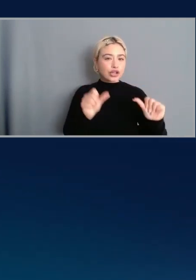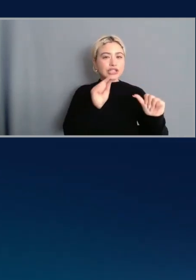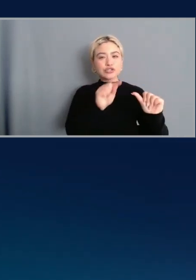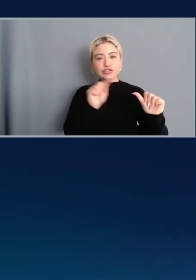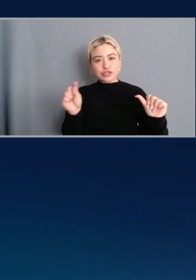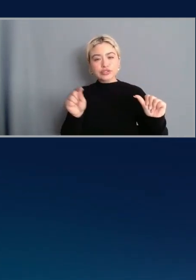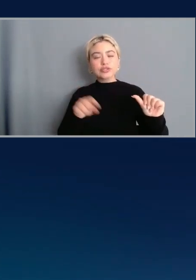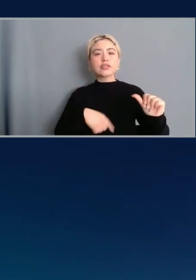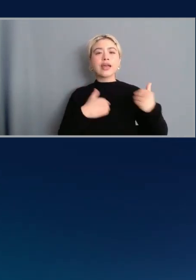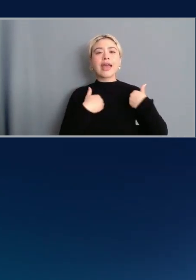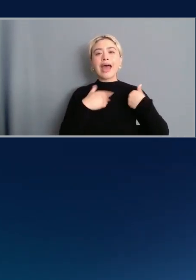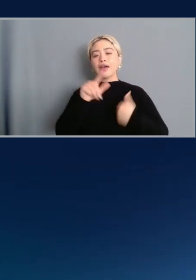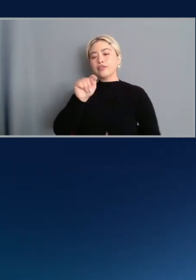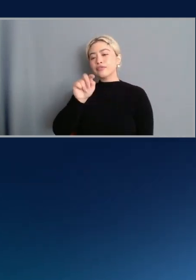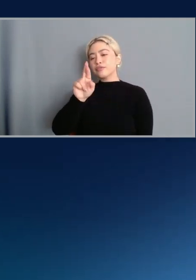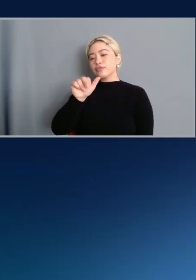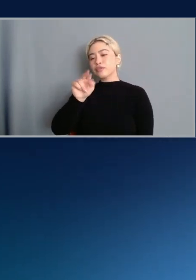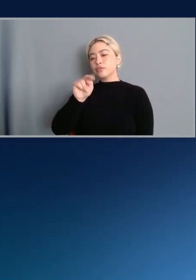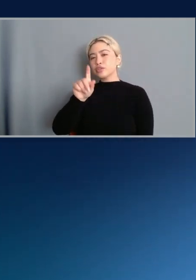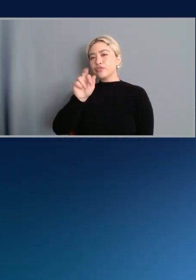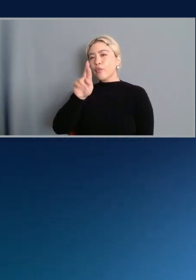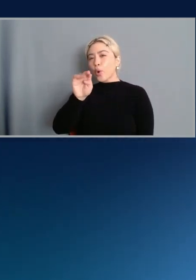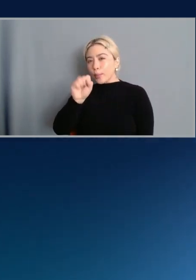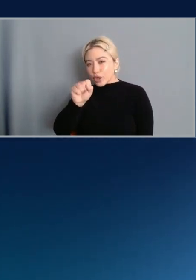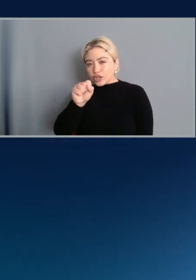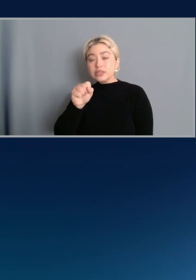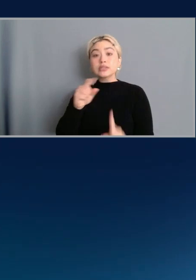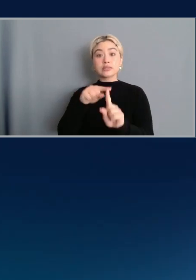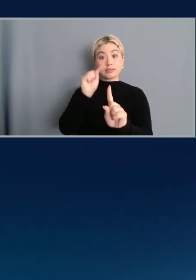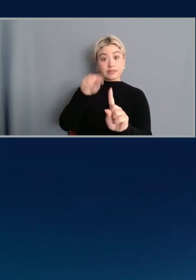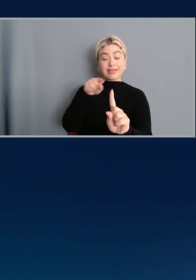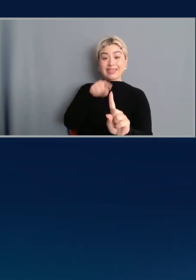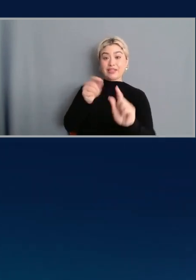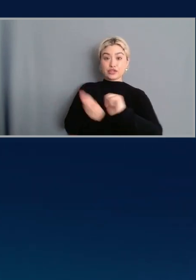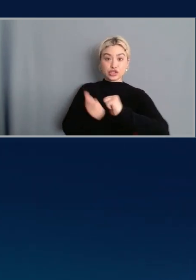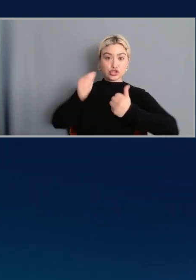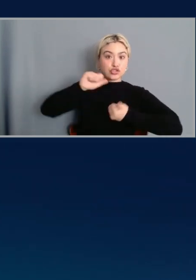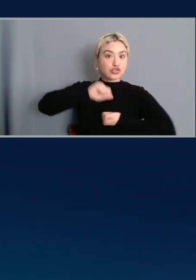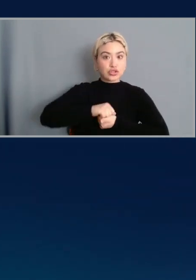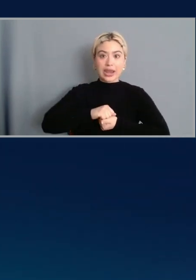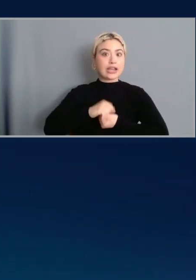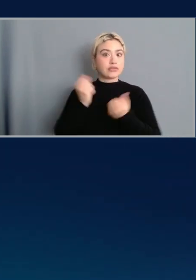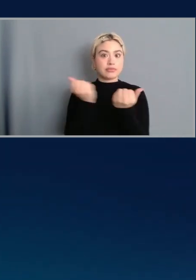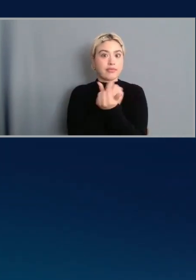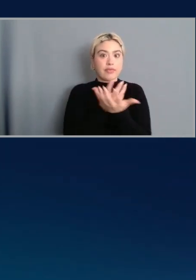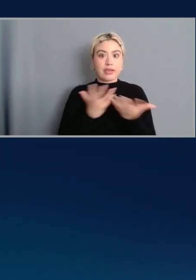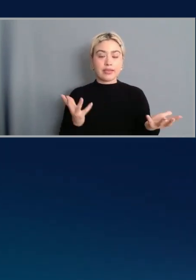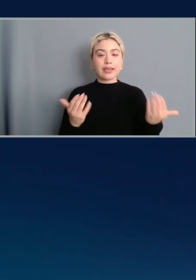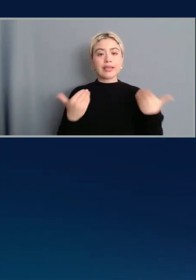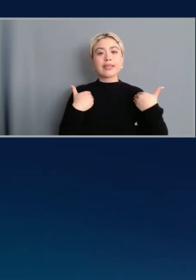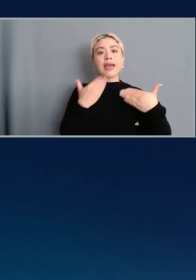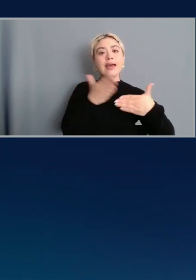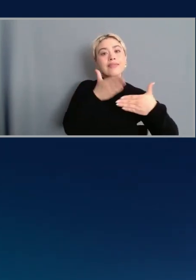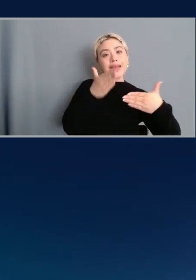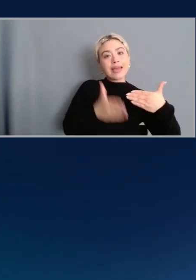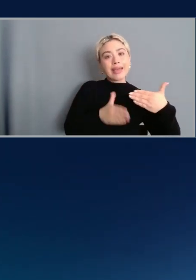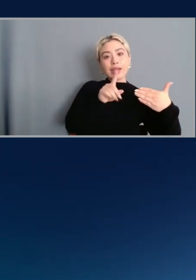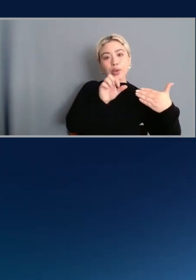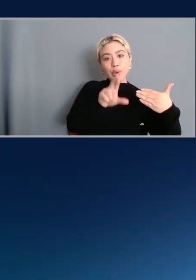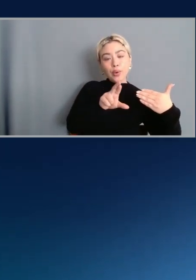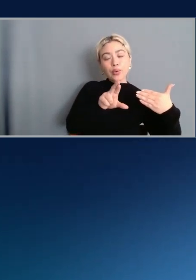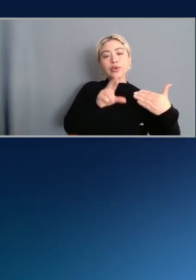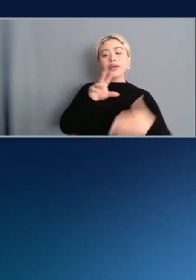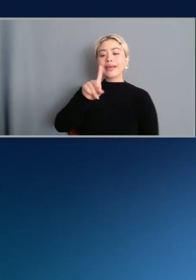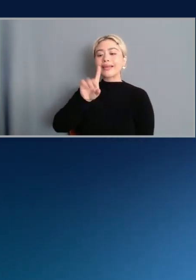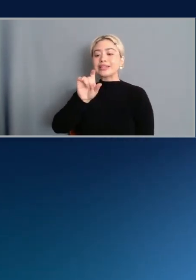are transformers, and so on and so forth. But transformers have changed the whole dynamics. So it has an encoder and decoder blocks, which